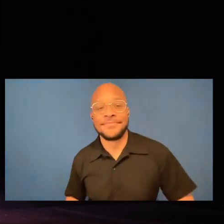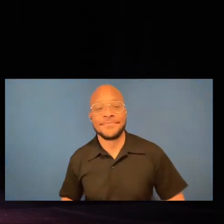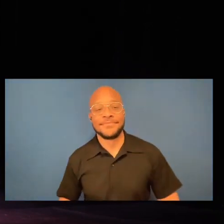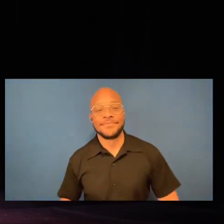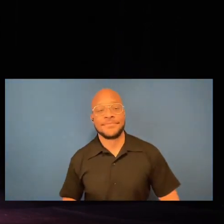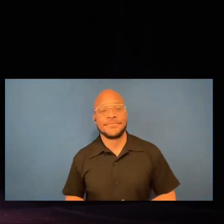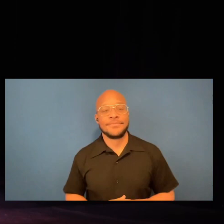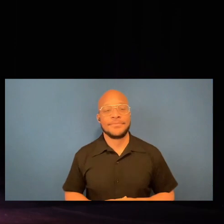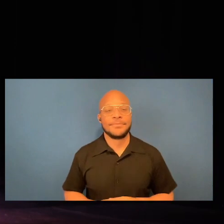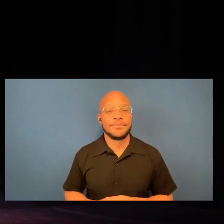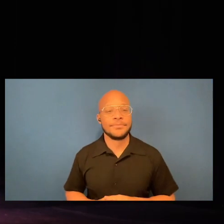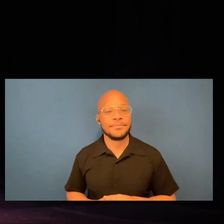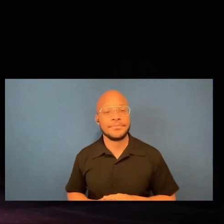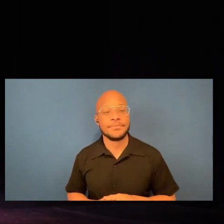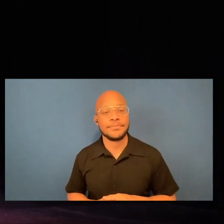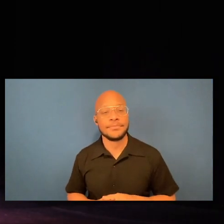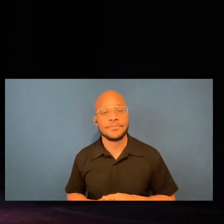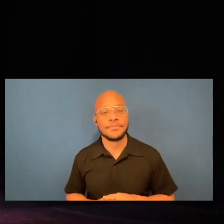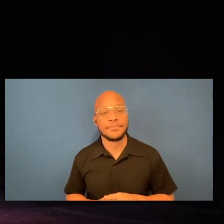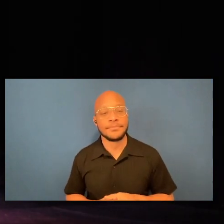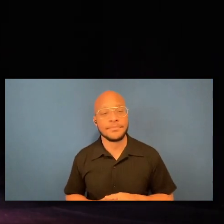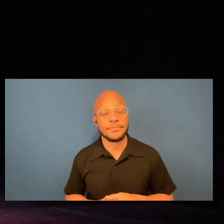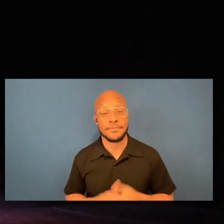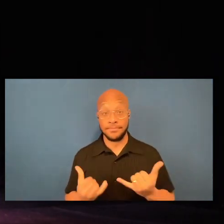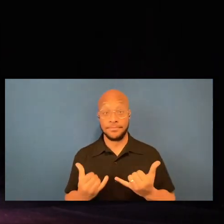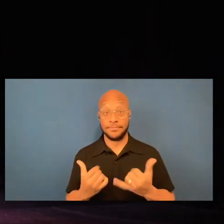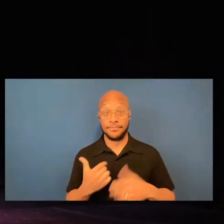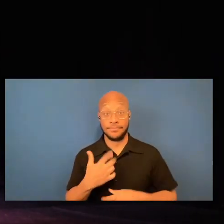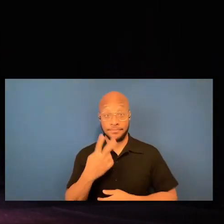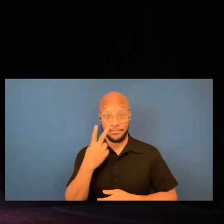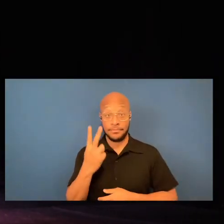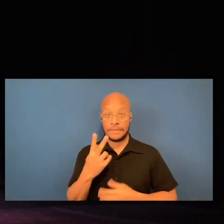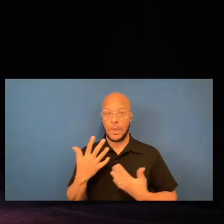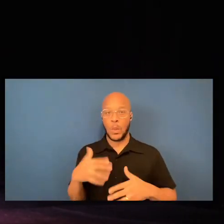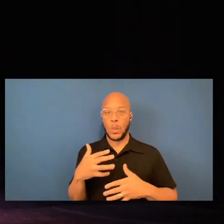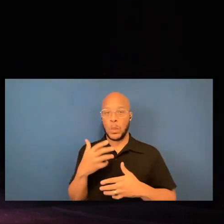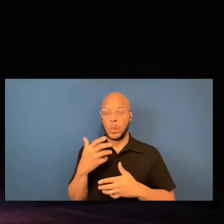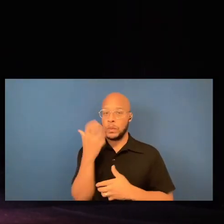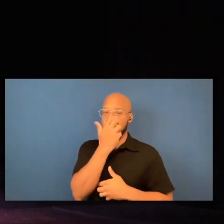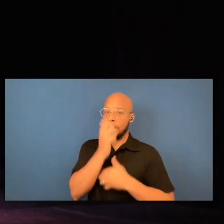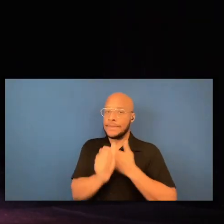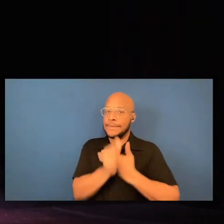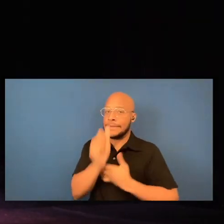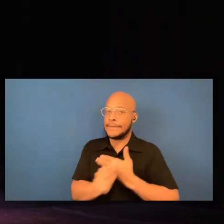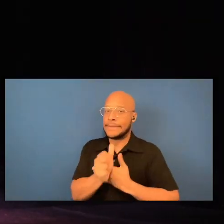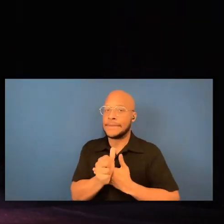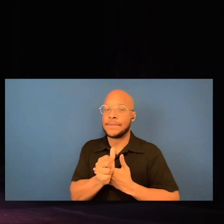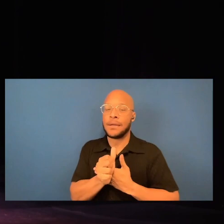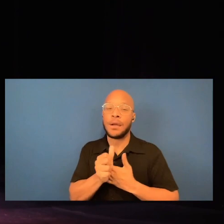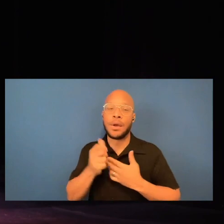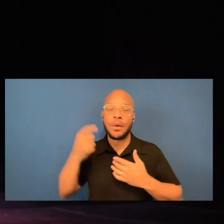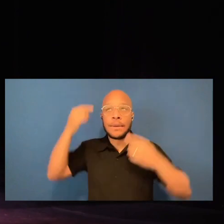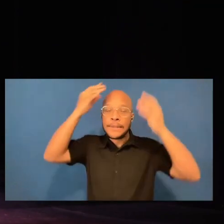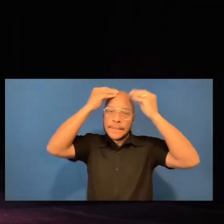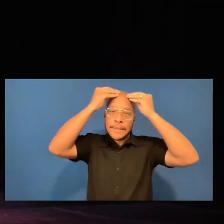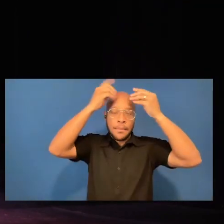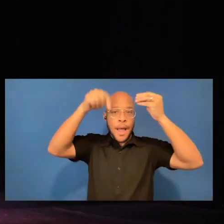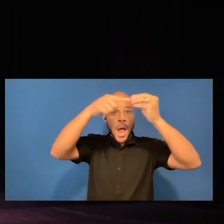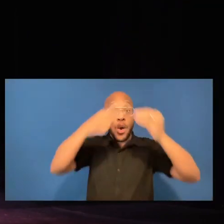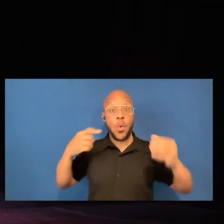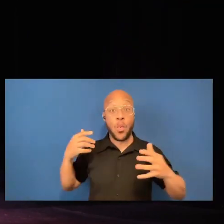And the danger that I see as we all process war globally,